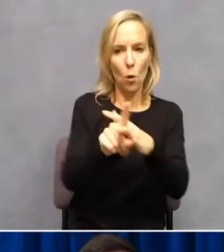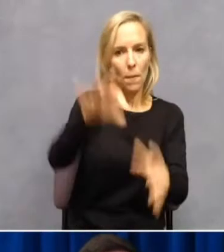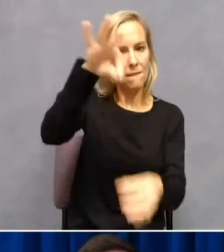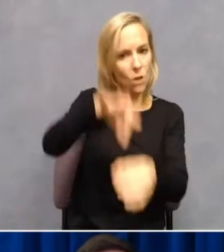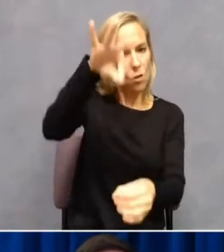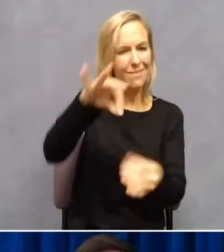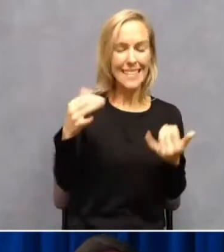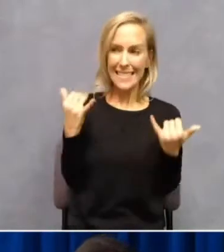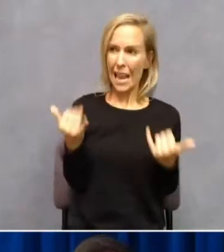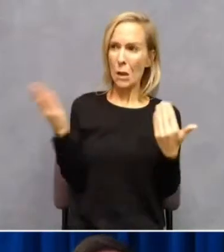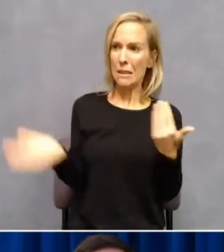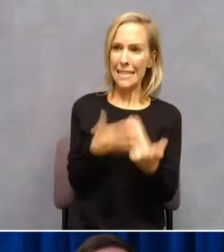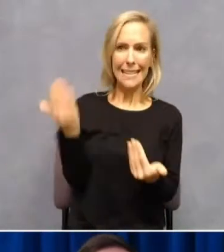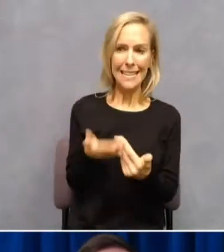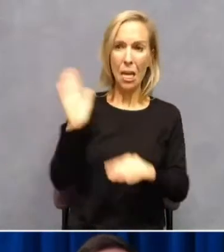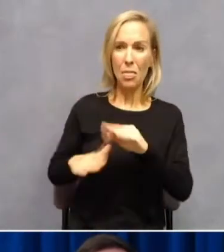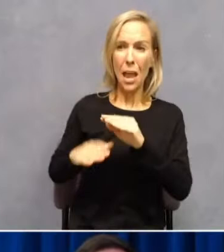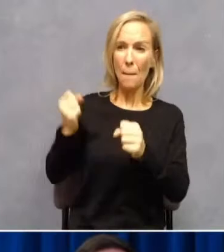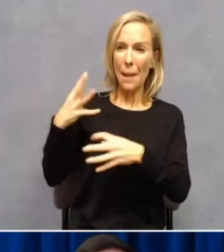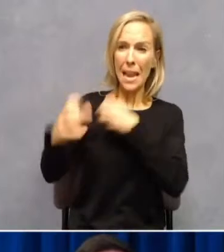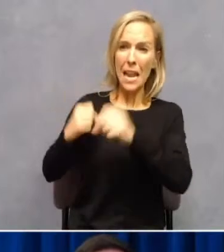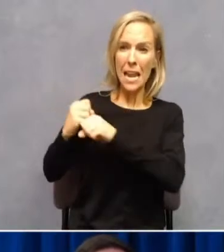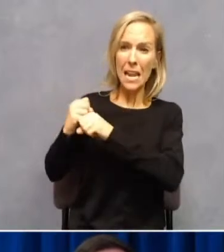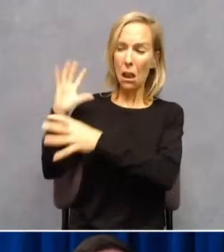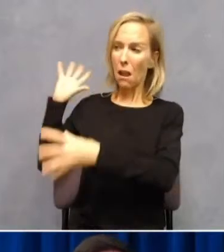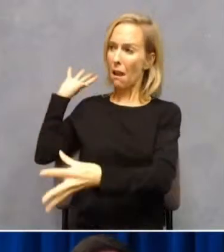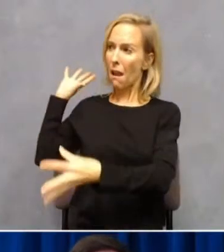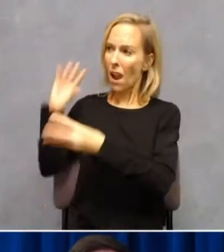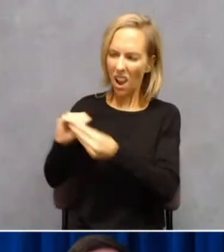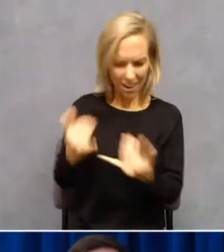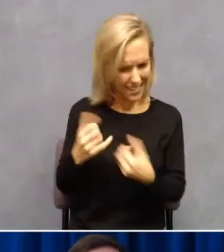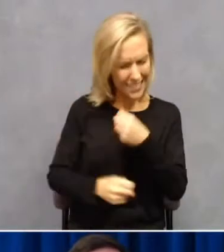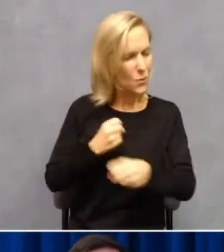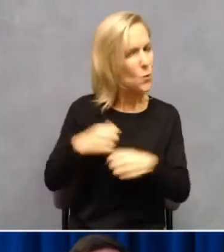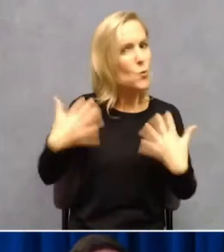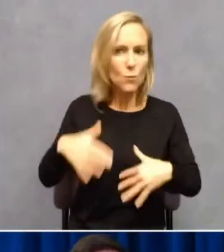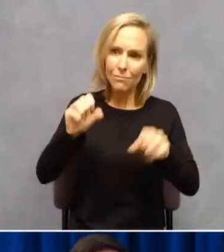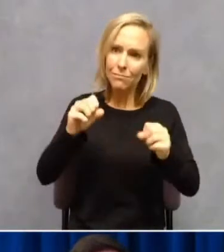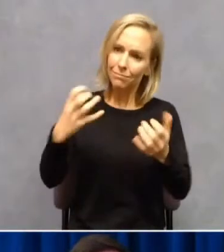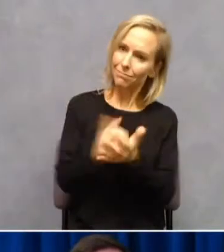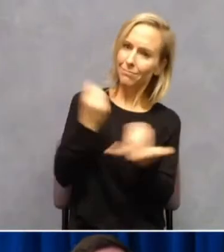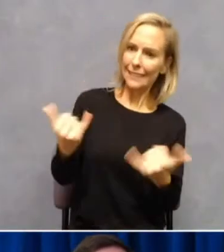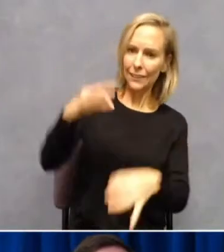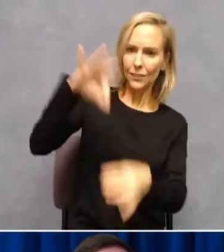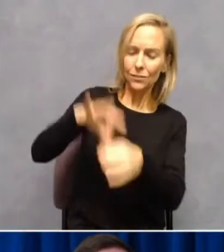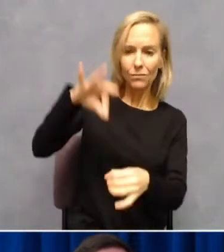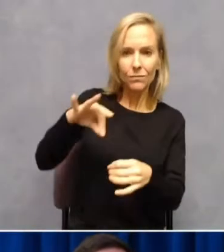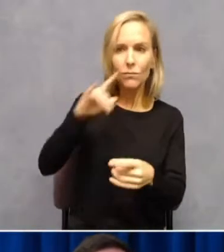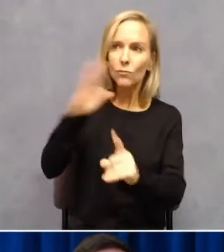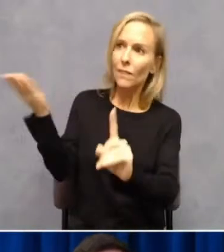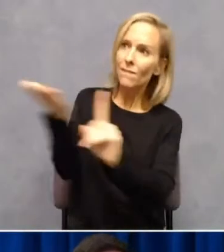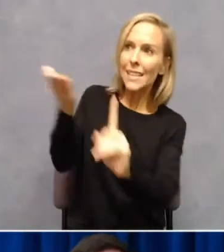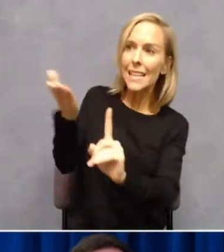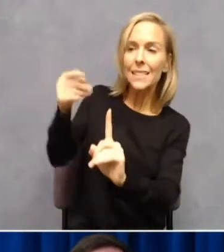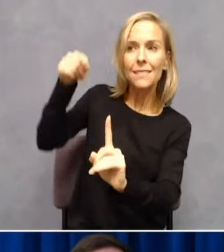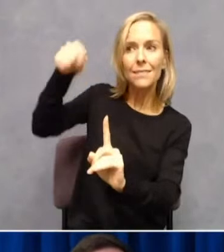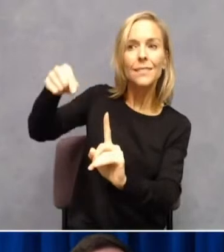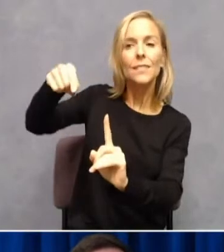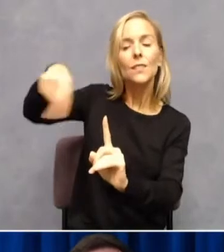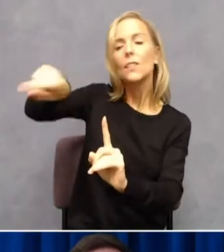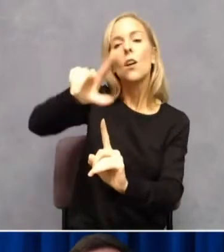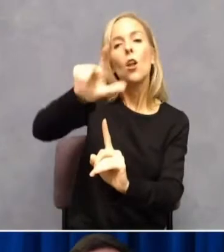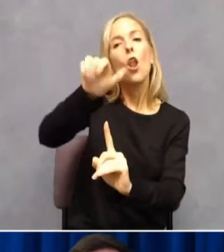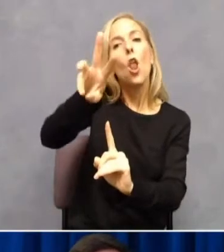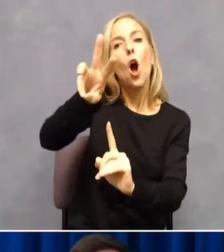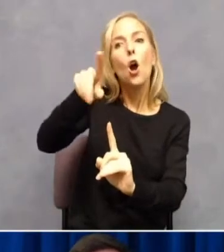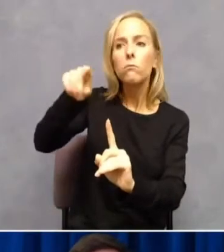than ever. And if you turn out in those numbers, I think it'll convince our lawmakers to put these procedures into